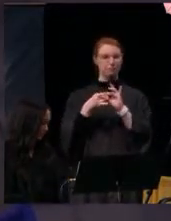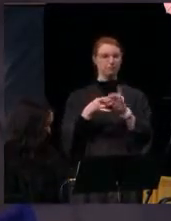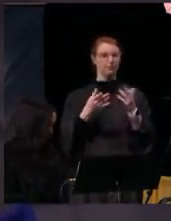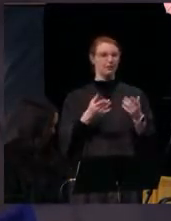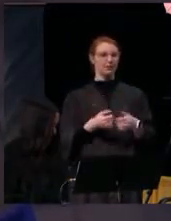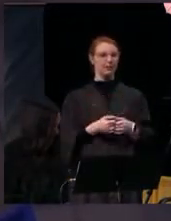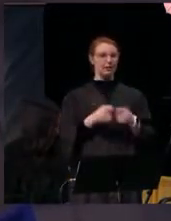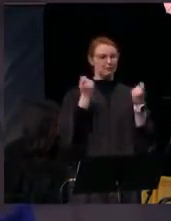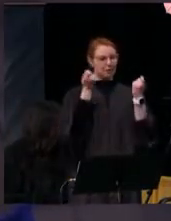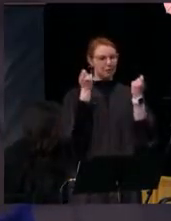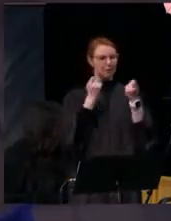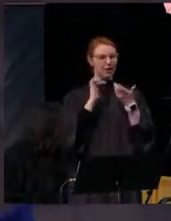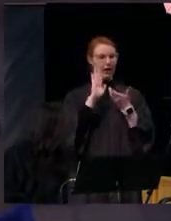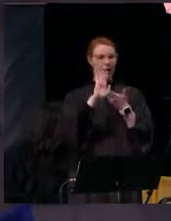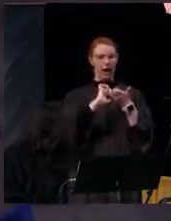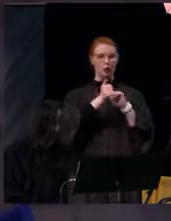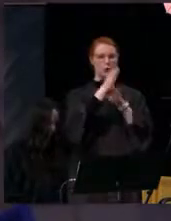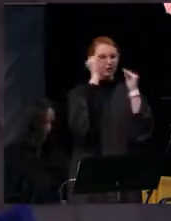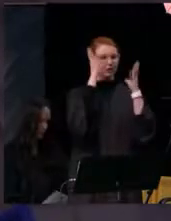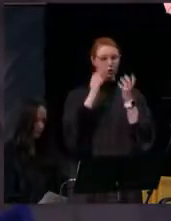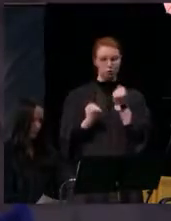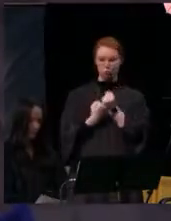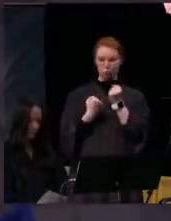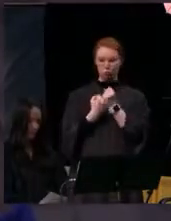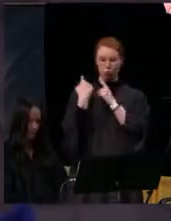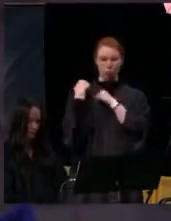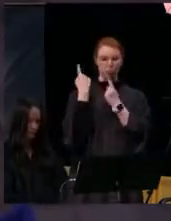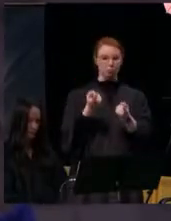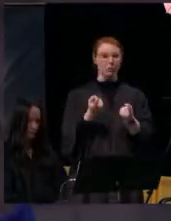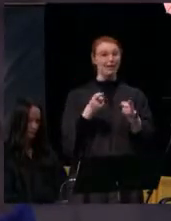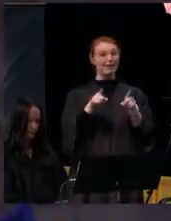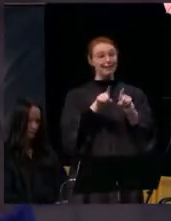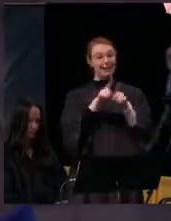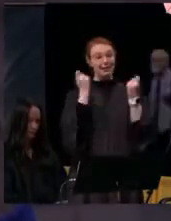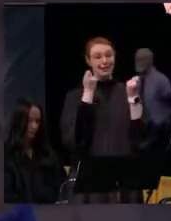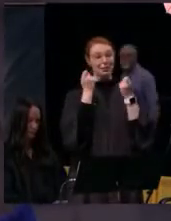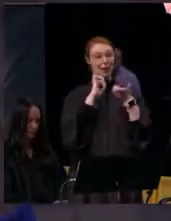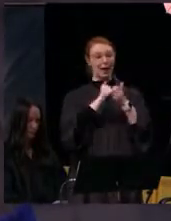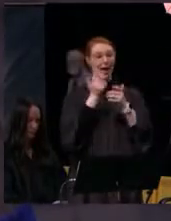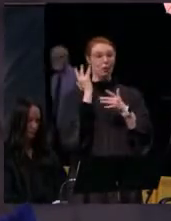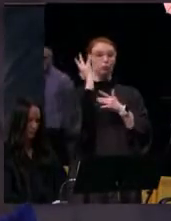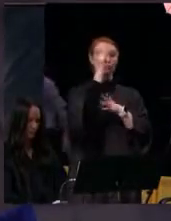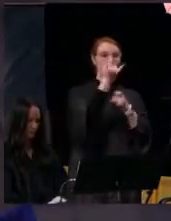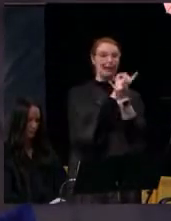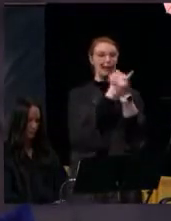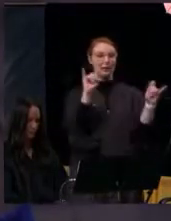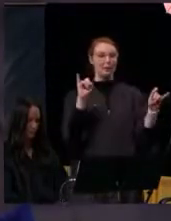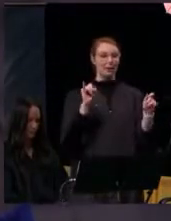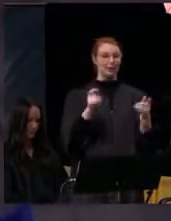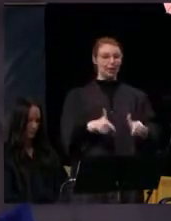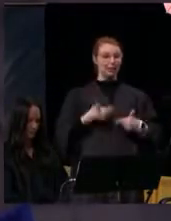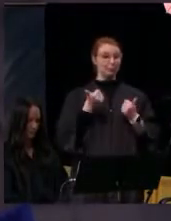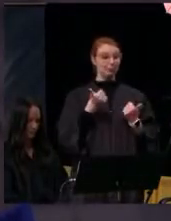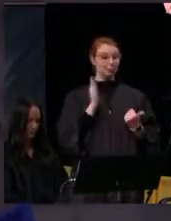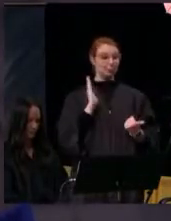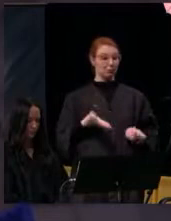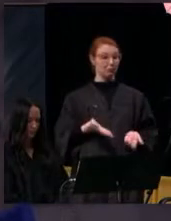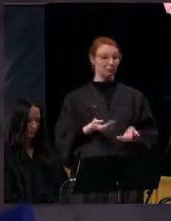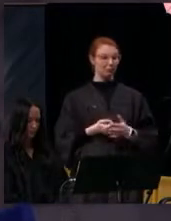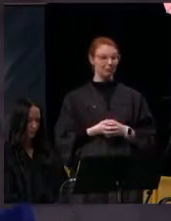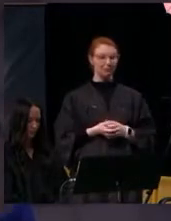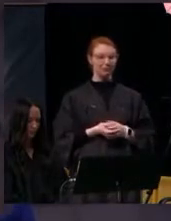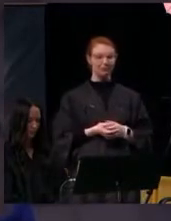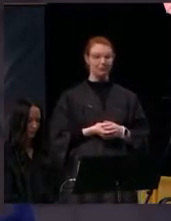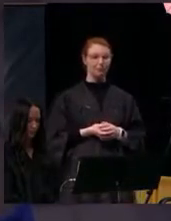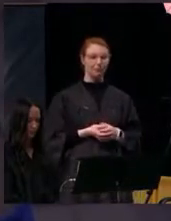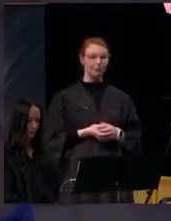the support you have received. And it is about celebrating your independence as you embark on a new chapter in your life. I know that